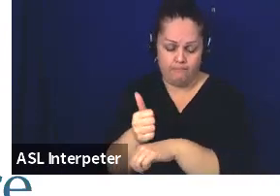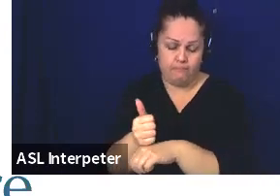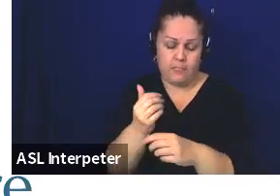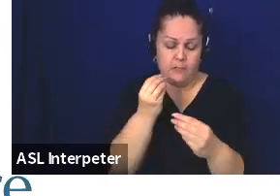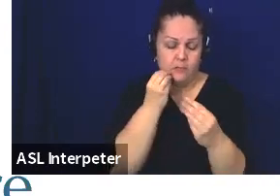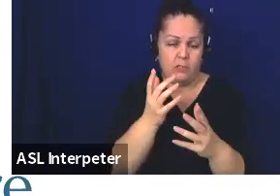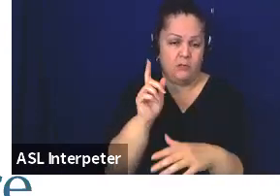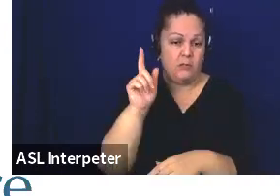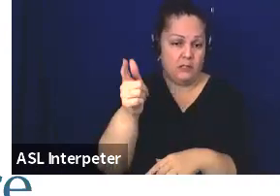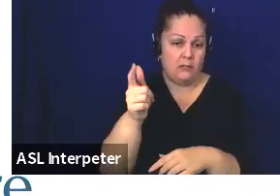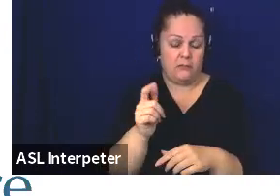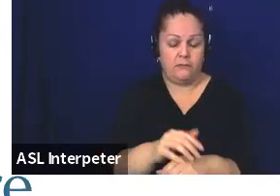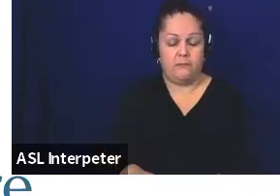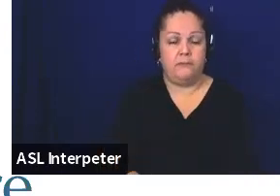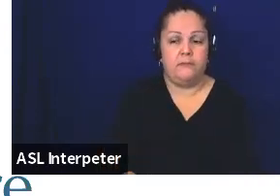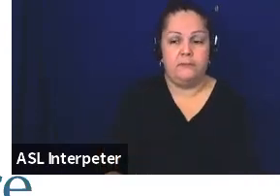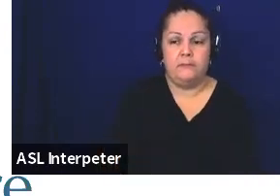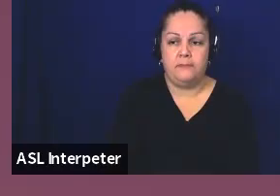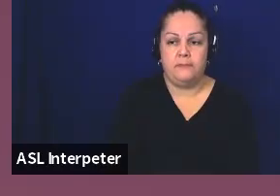webinar.